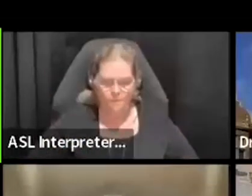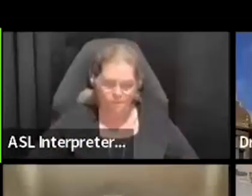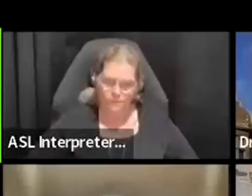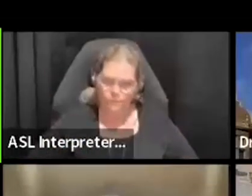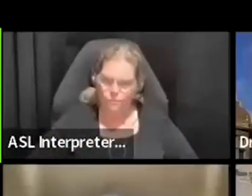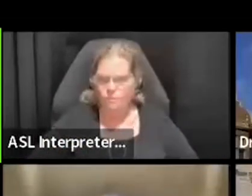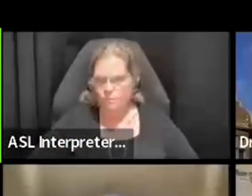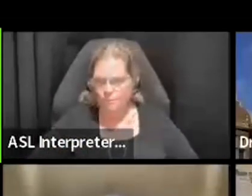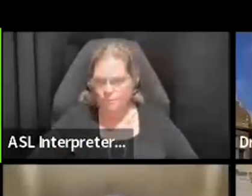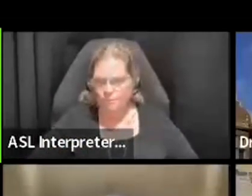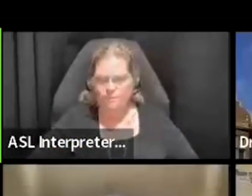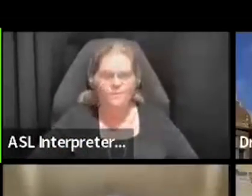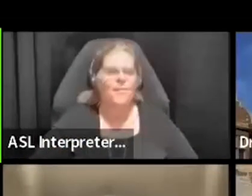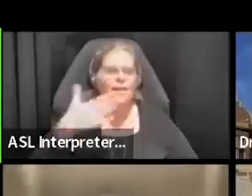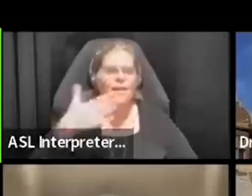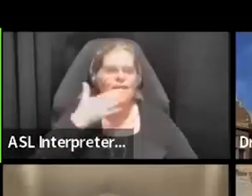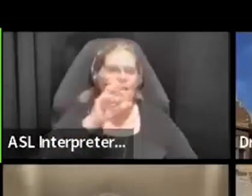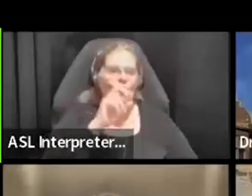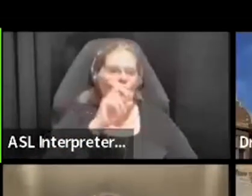Great job, Renee. Thank you.